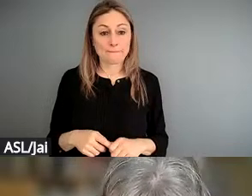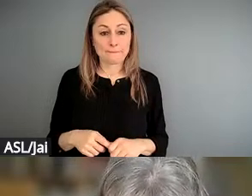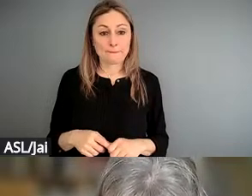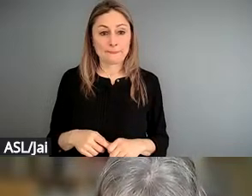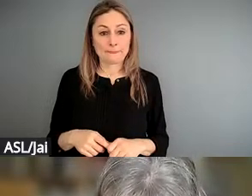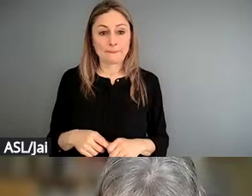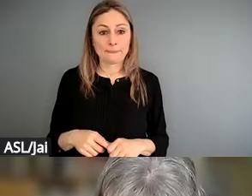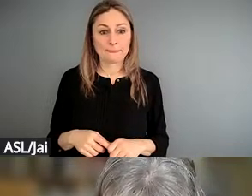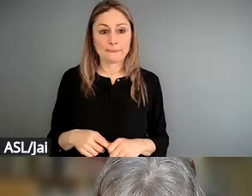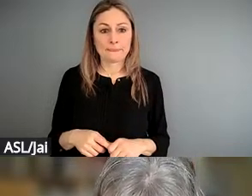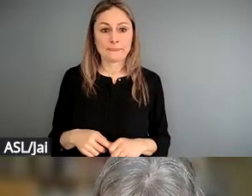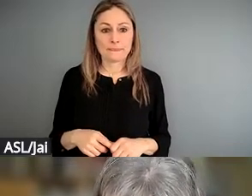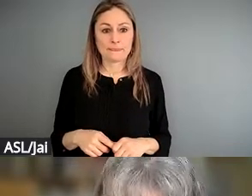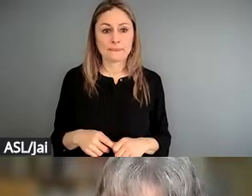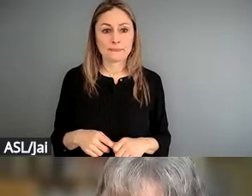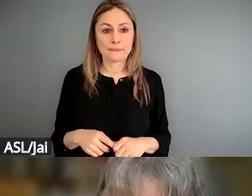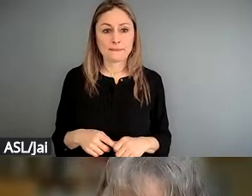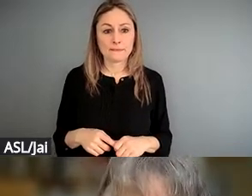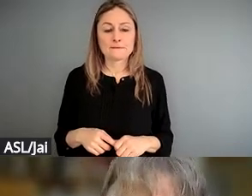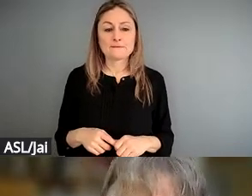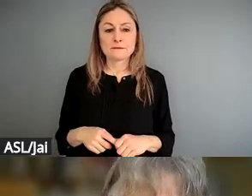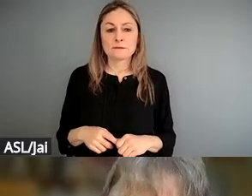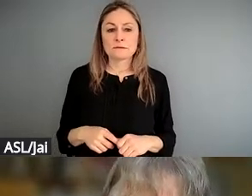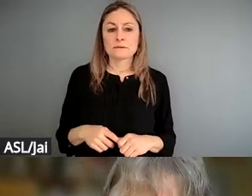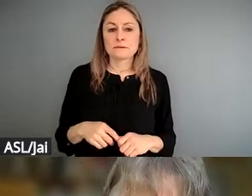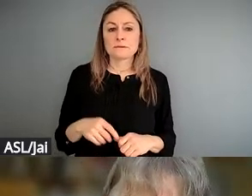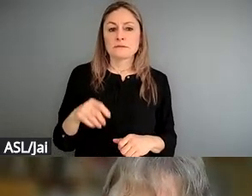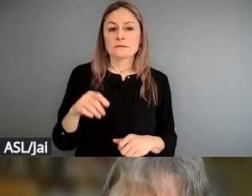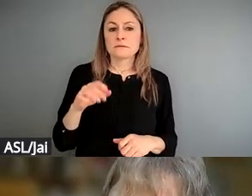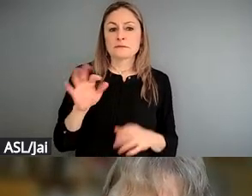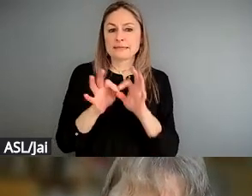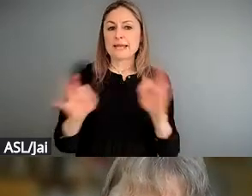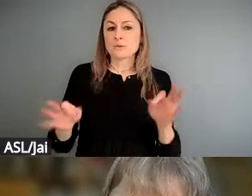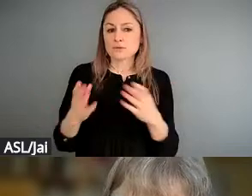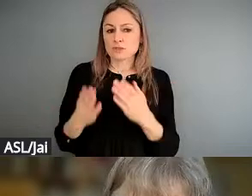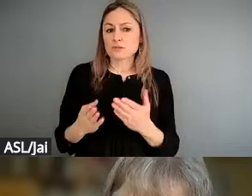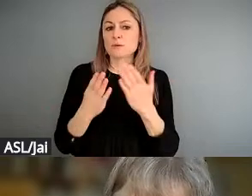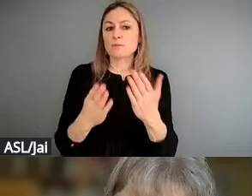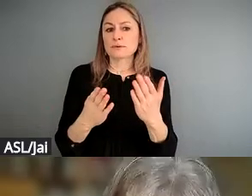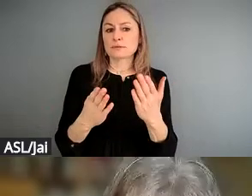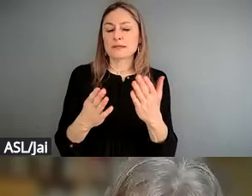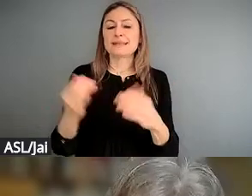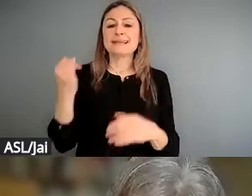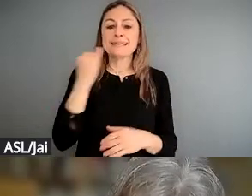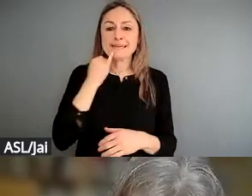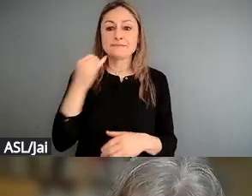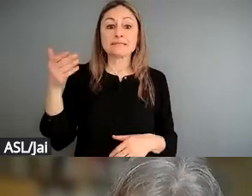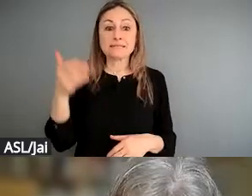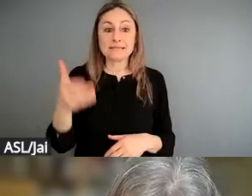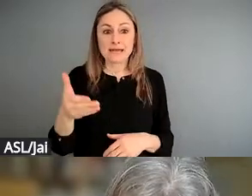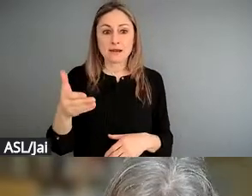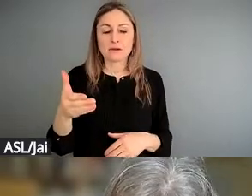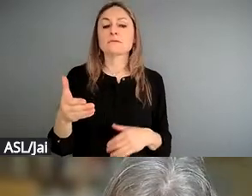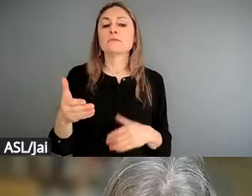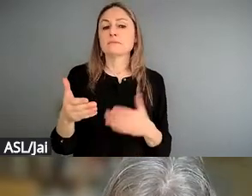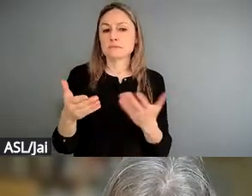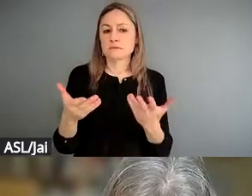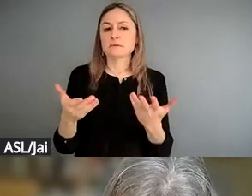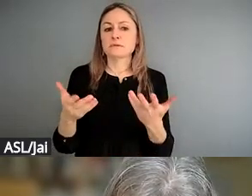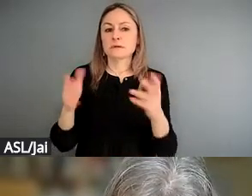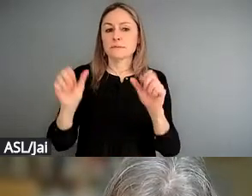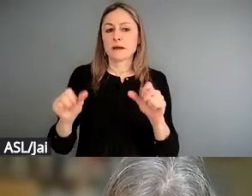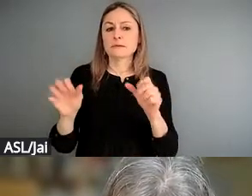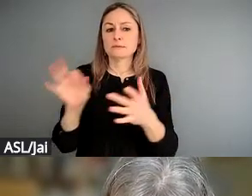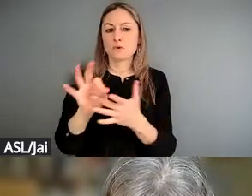I think that was what the language is really proposing, that if that does exist, that's a possible